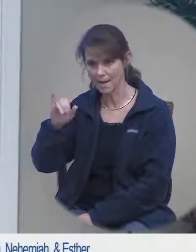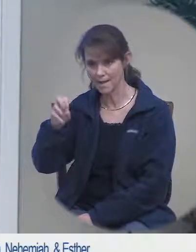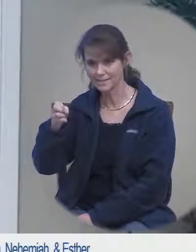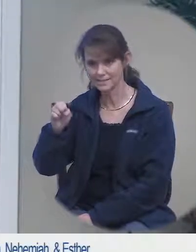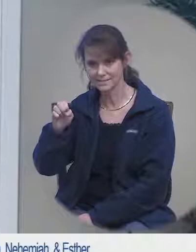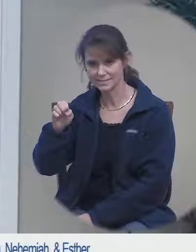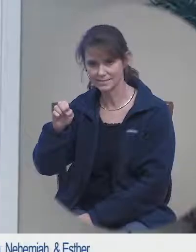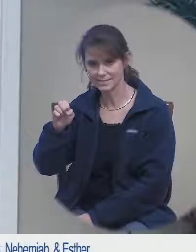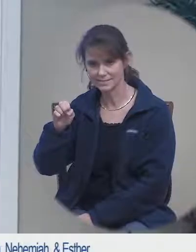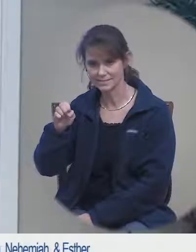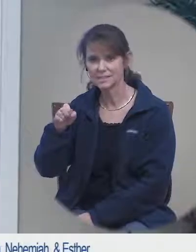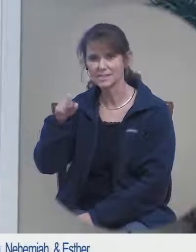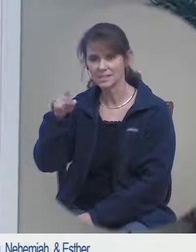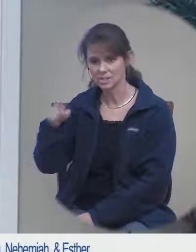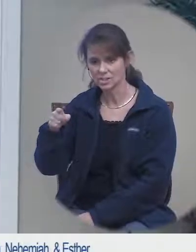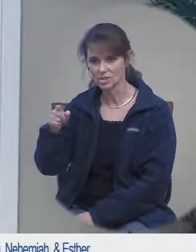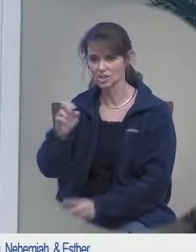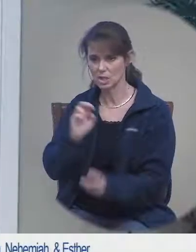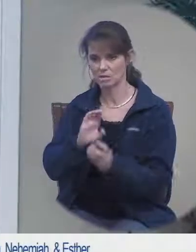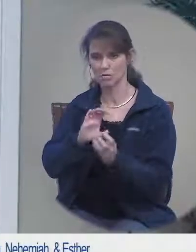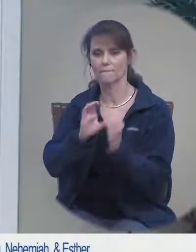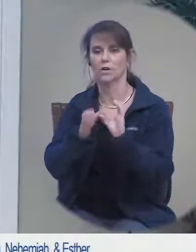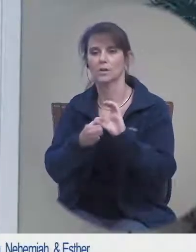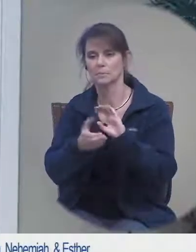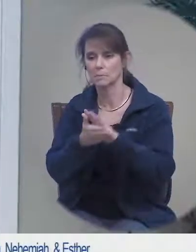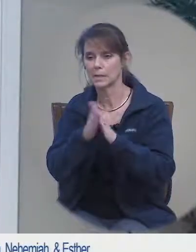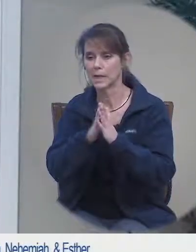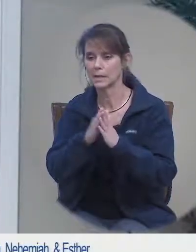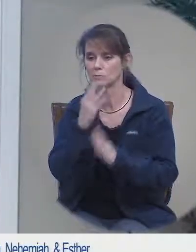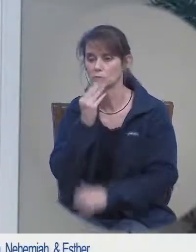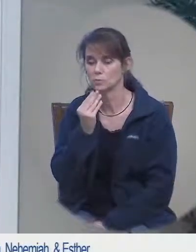based on ethnicity and religious continuation.